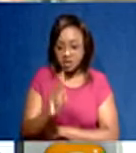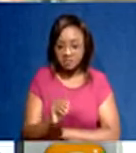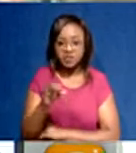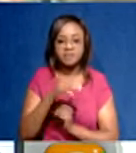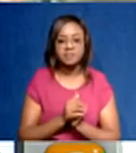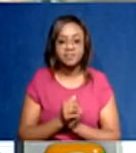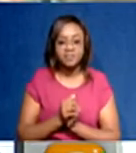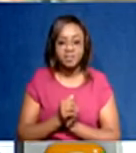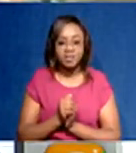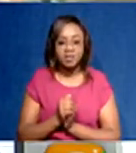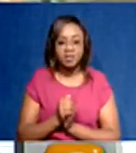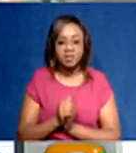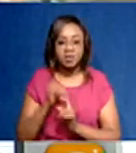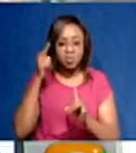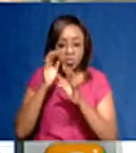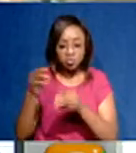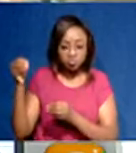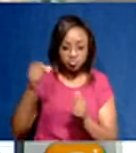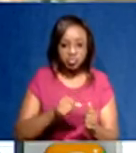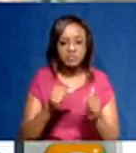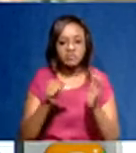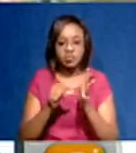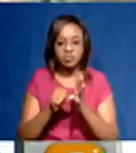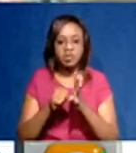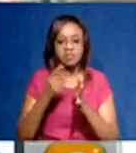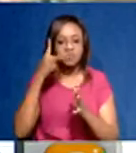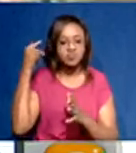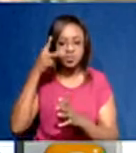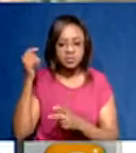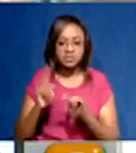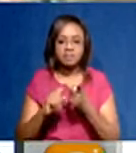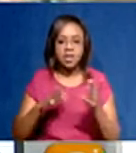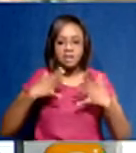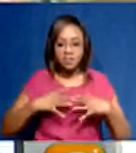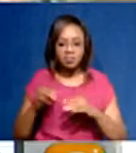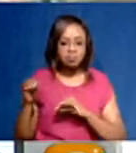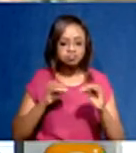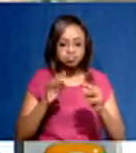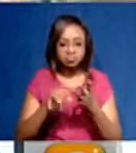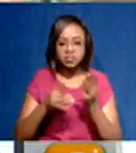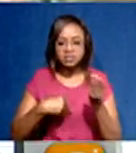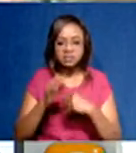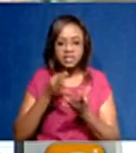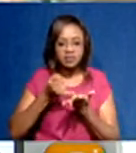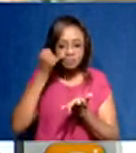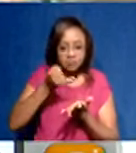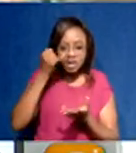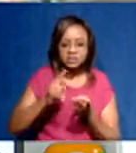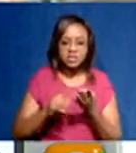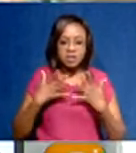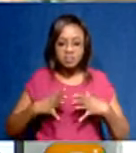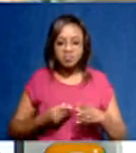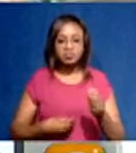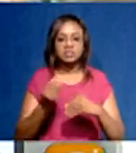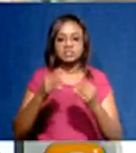larger Eastern Africa region to thwart transnational and cross-border threats such as terrorism, trafficking in narcotics, and